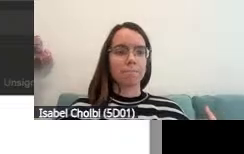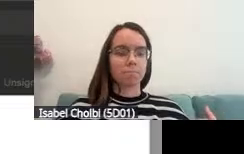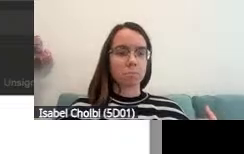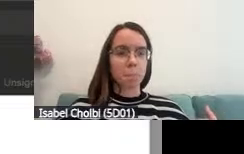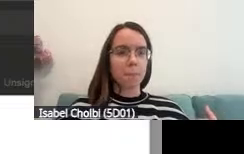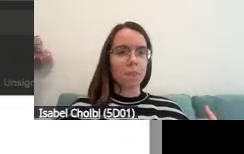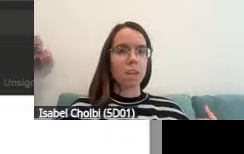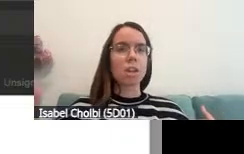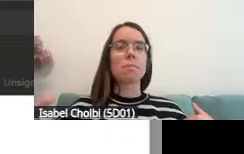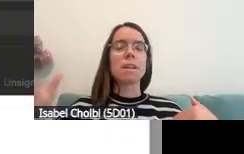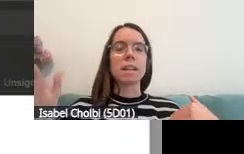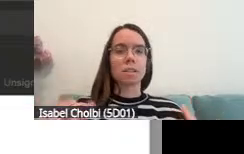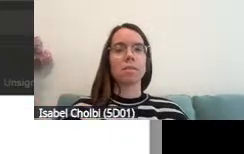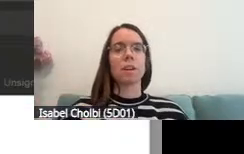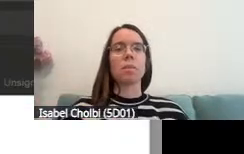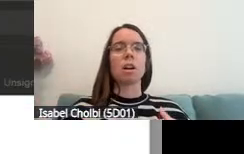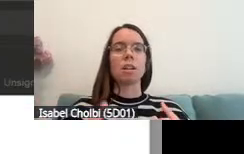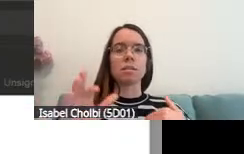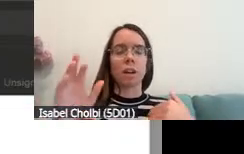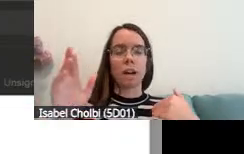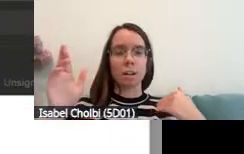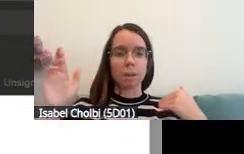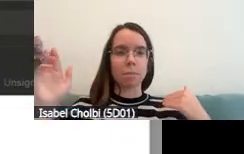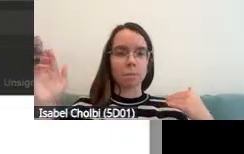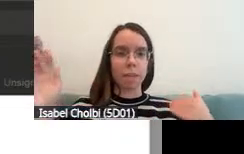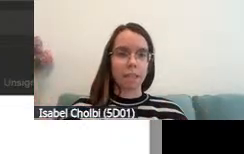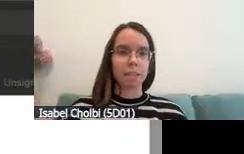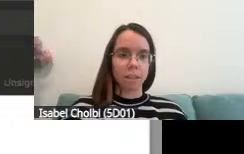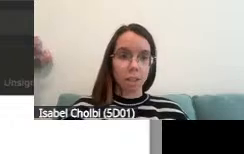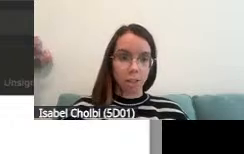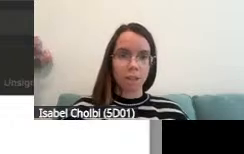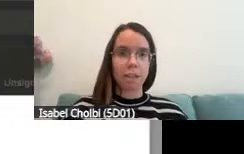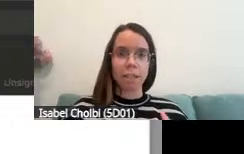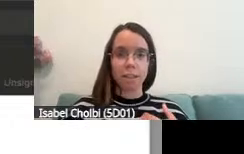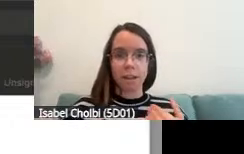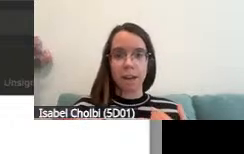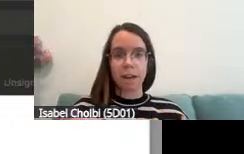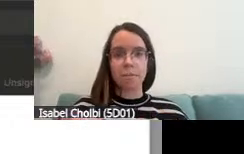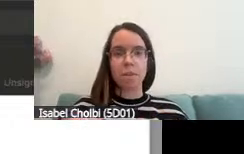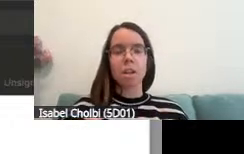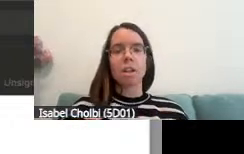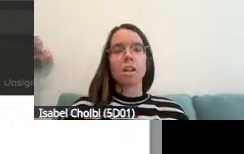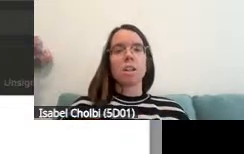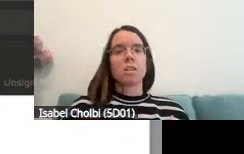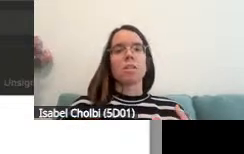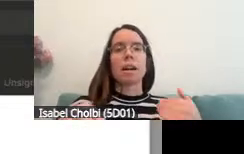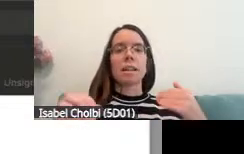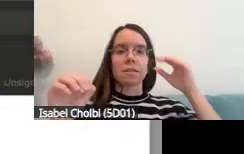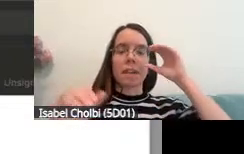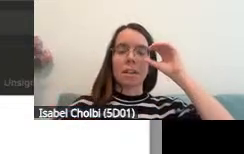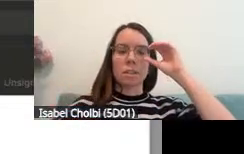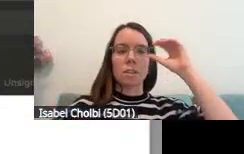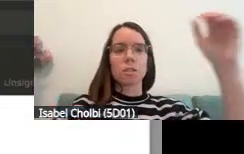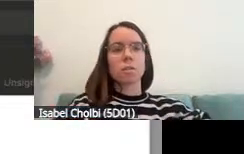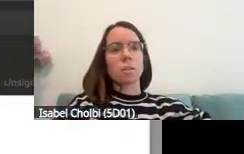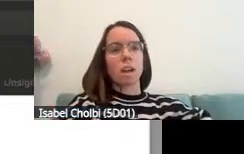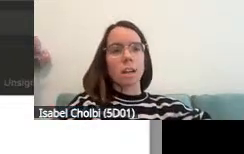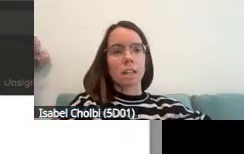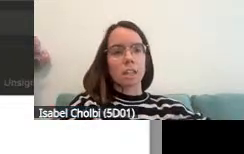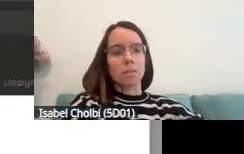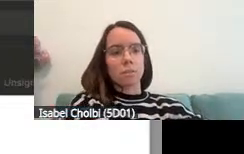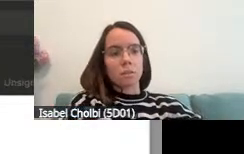um the minutes from all of our public meetings that occurred during this time. So as of now,